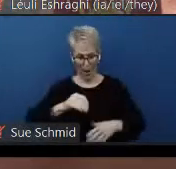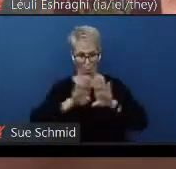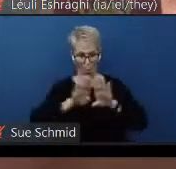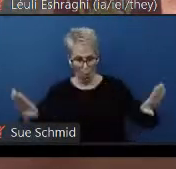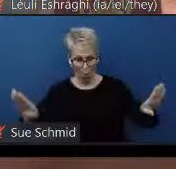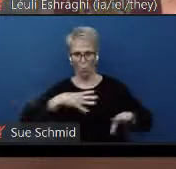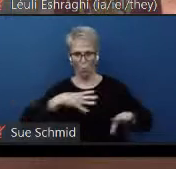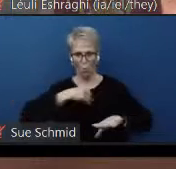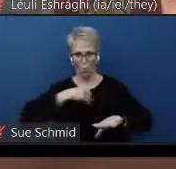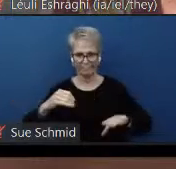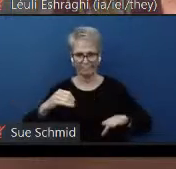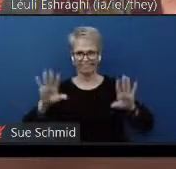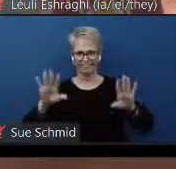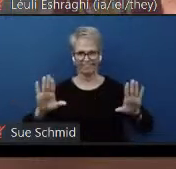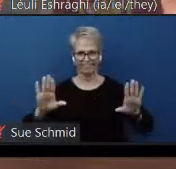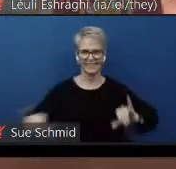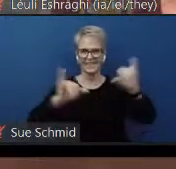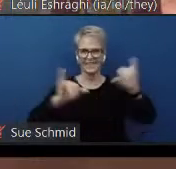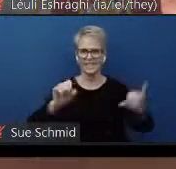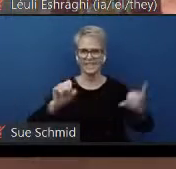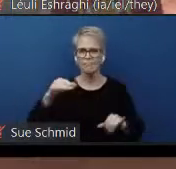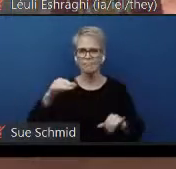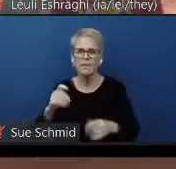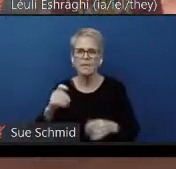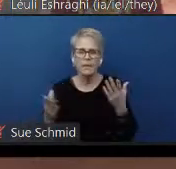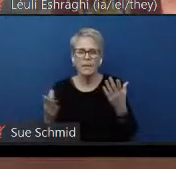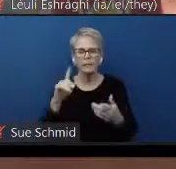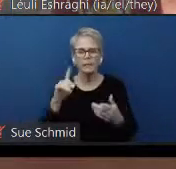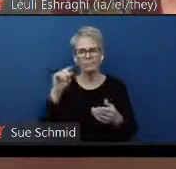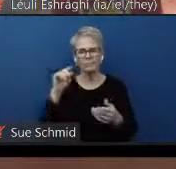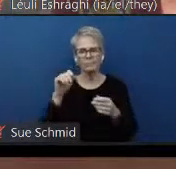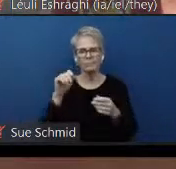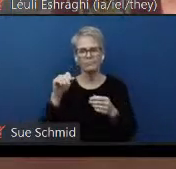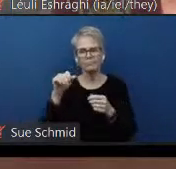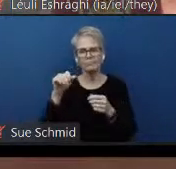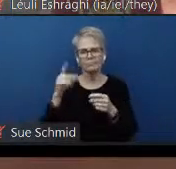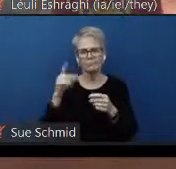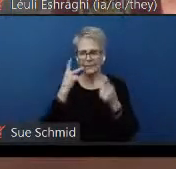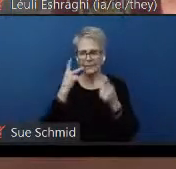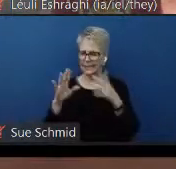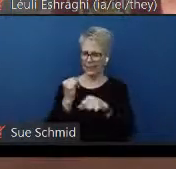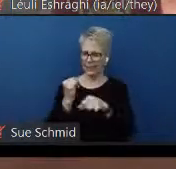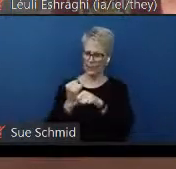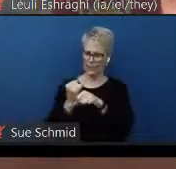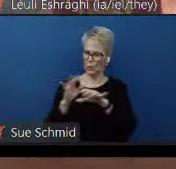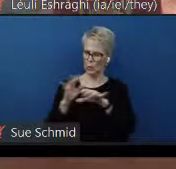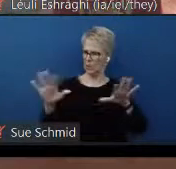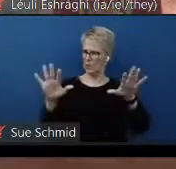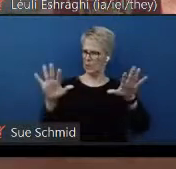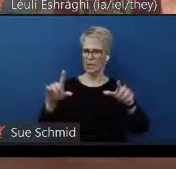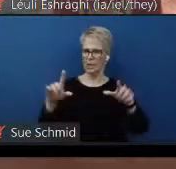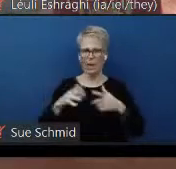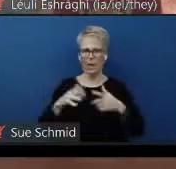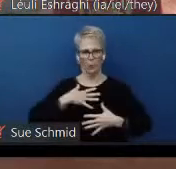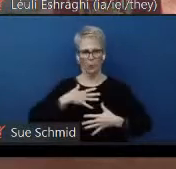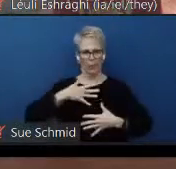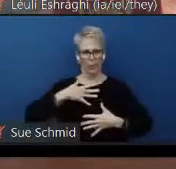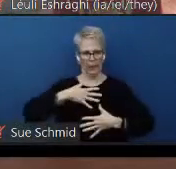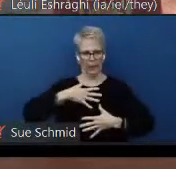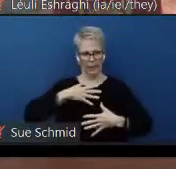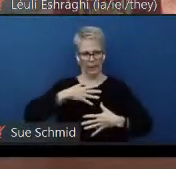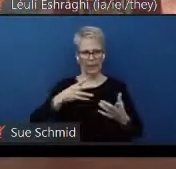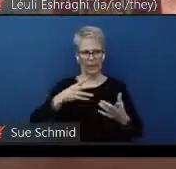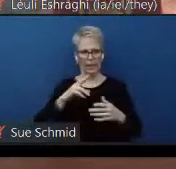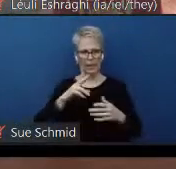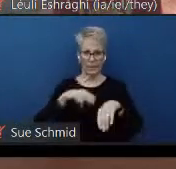institutional space, maybe even recall kind of institutional spaces. So the breathing is kind of natural at